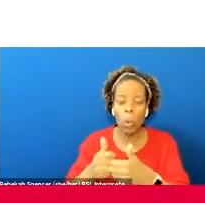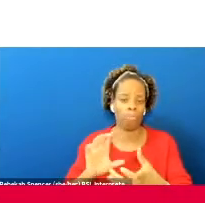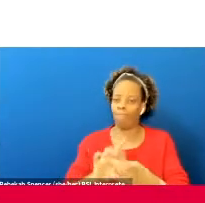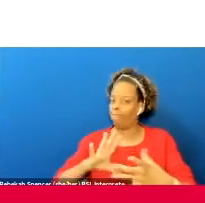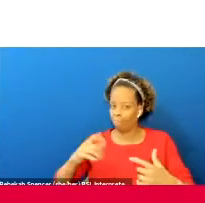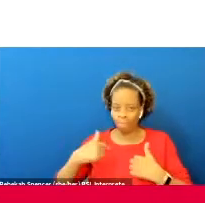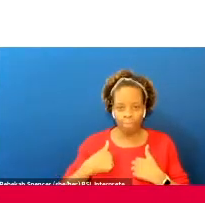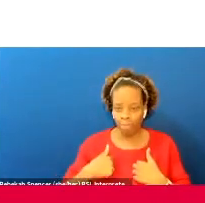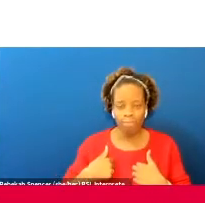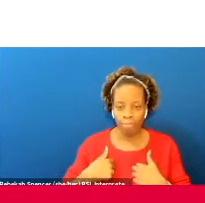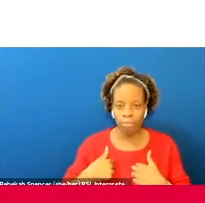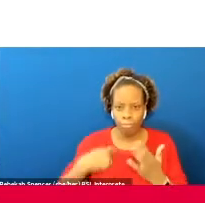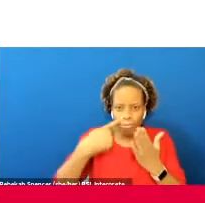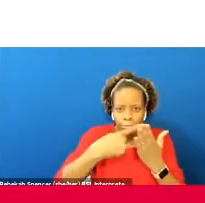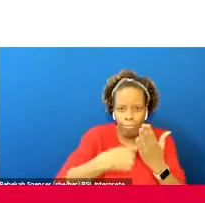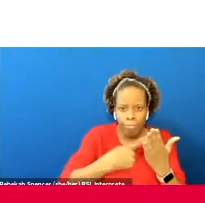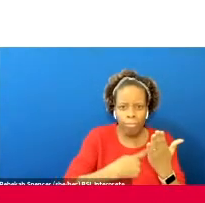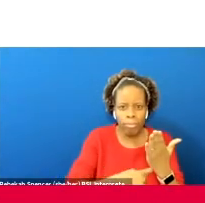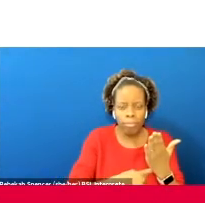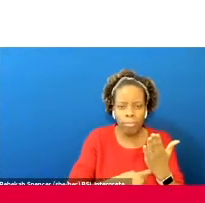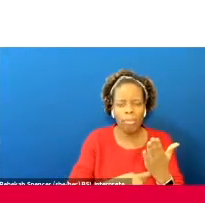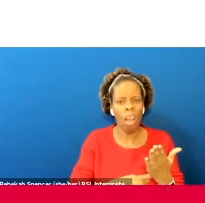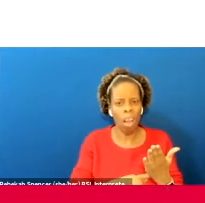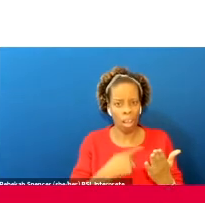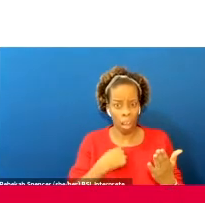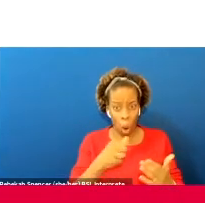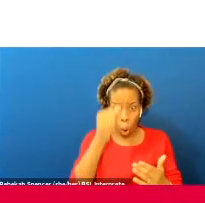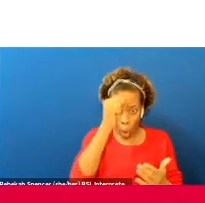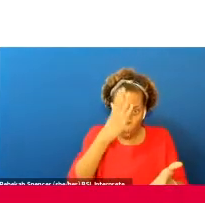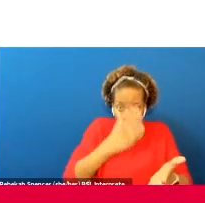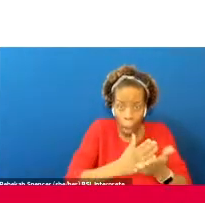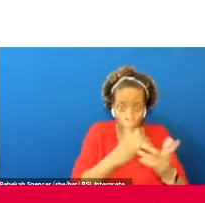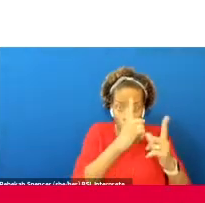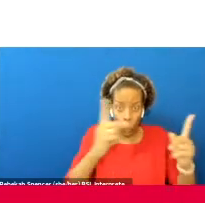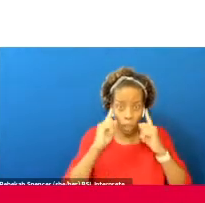stuff. But the University of Manchester, we know that through their